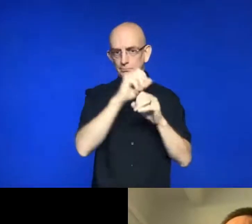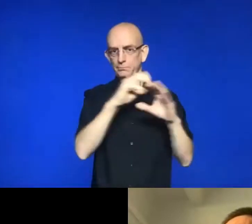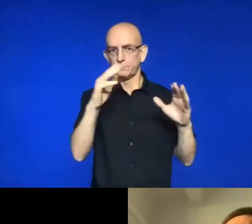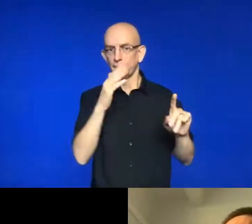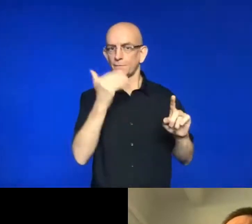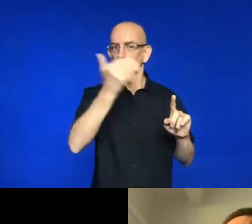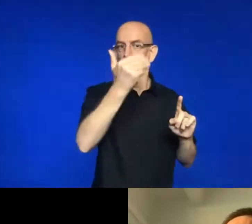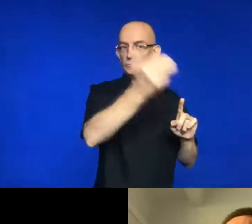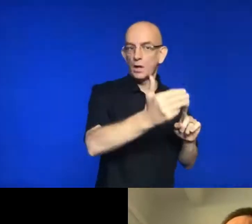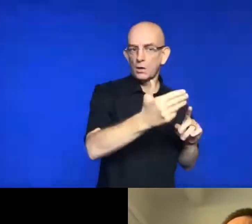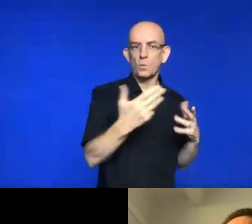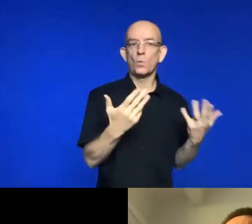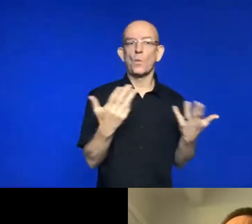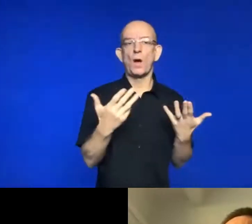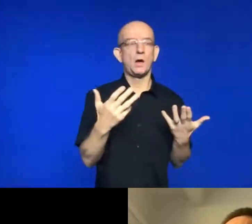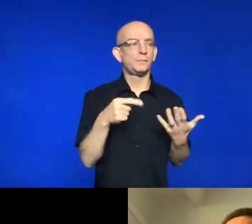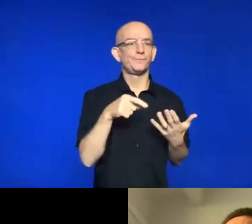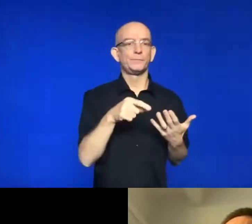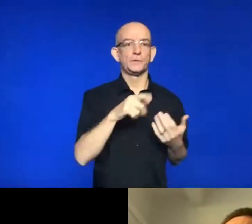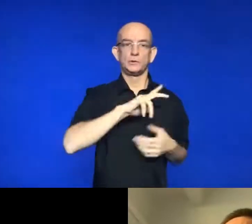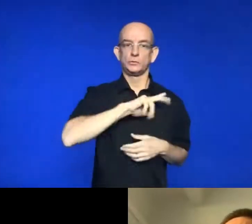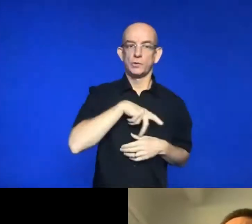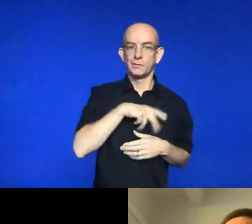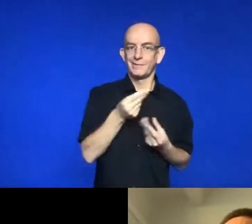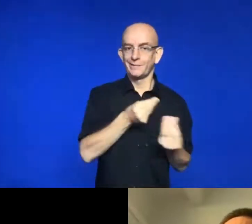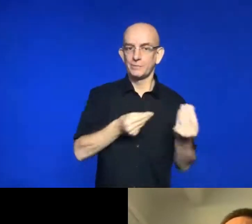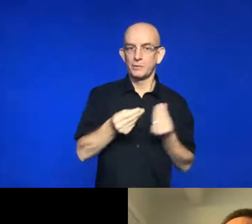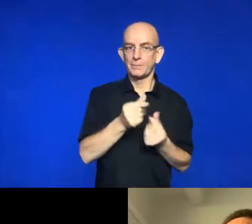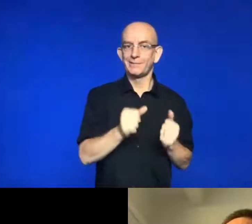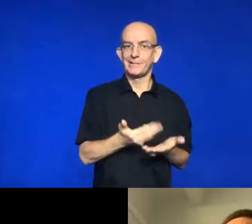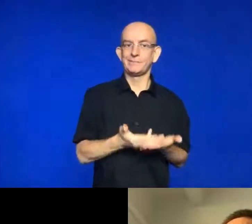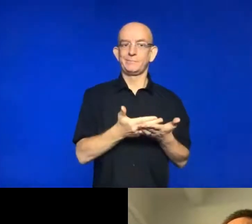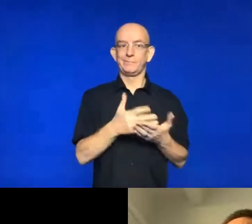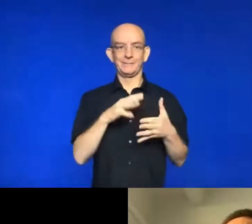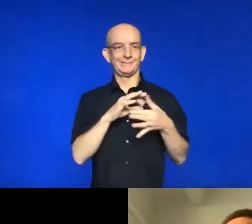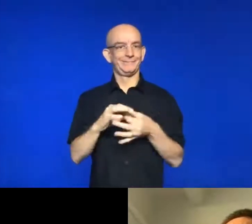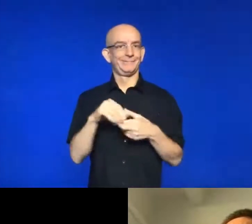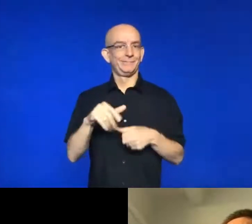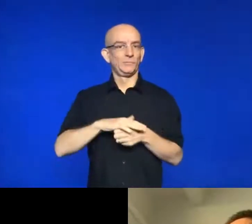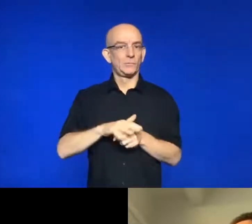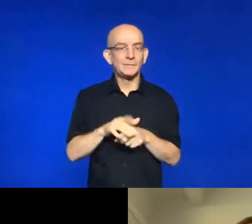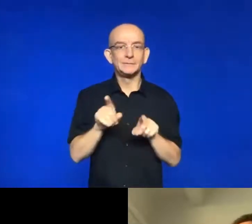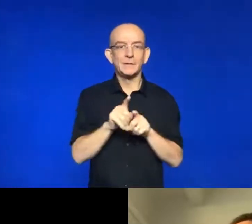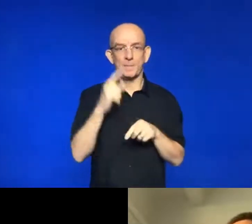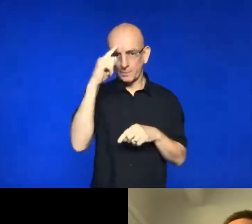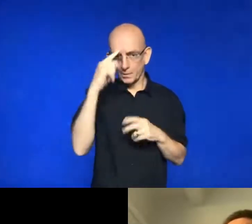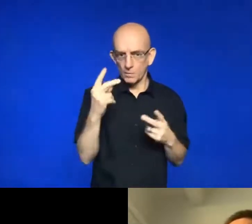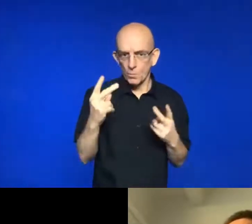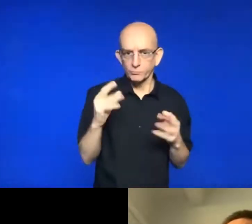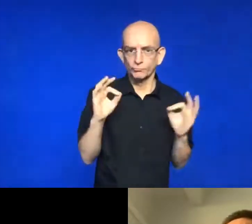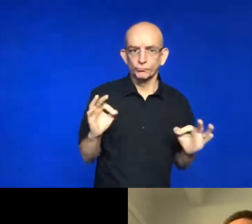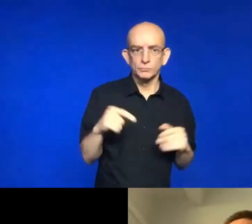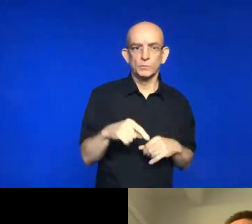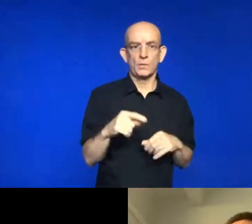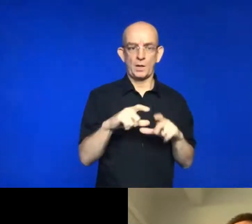cards, disability registry, and social protection systems? Thank you very much. This is an absolutely